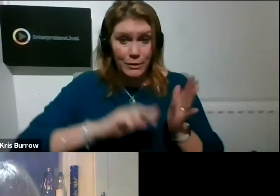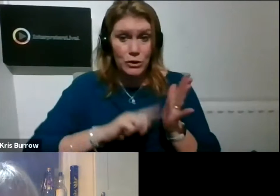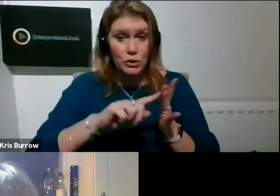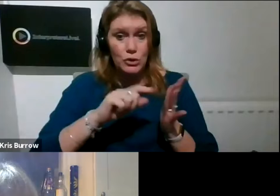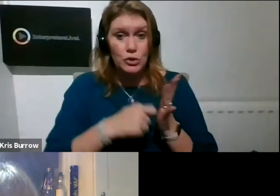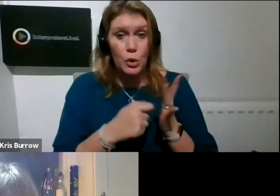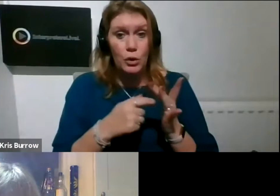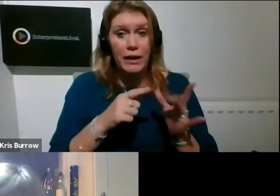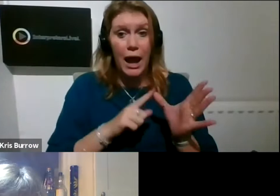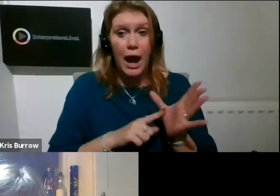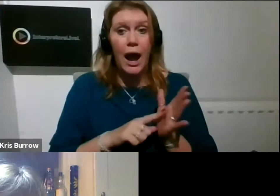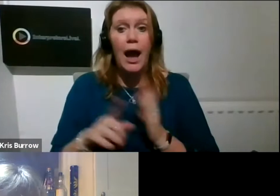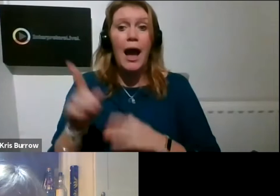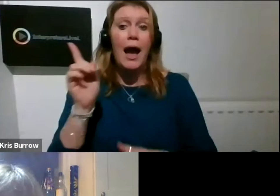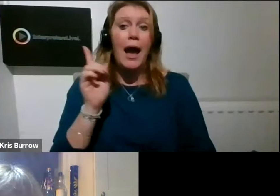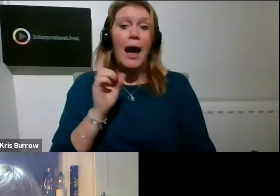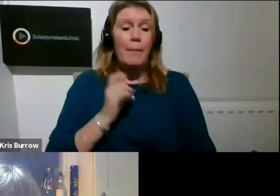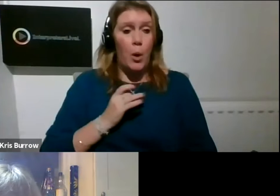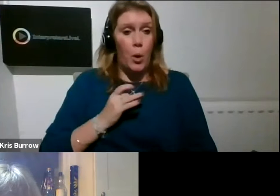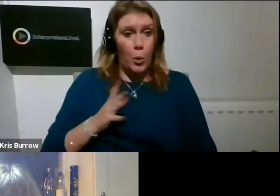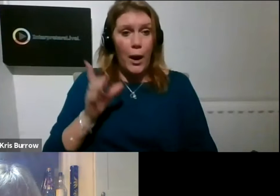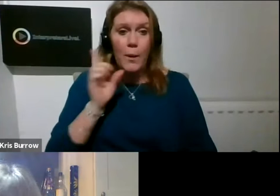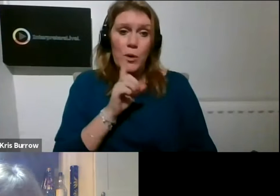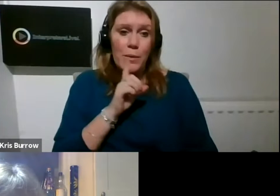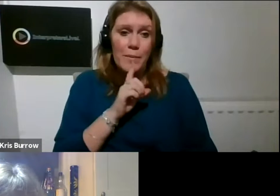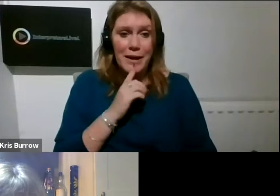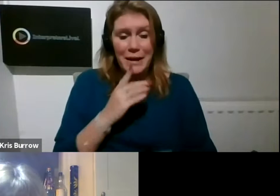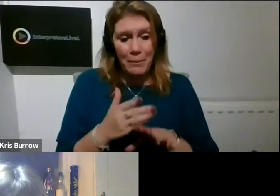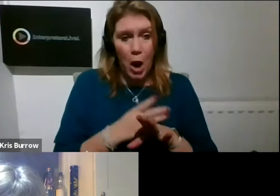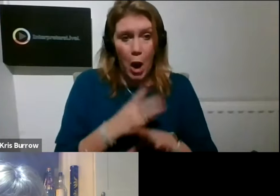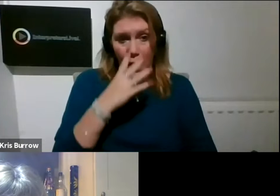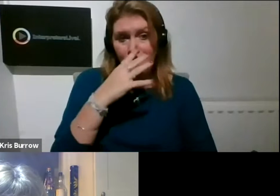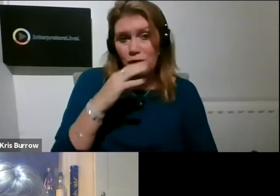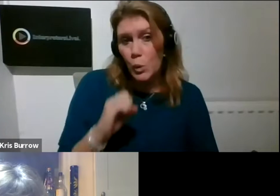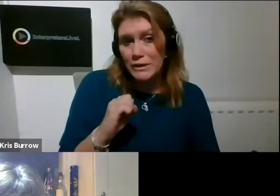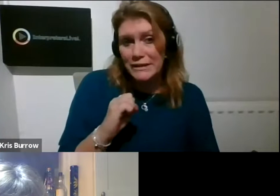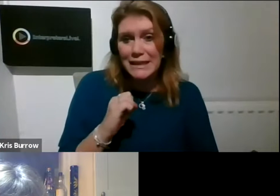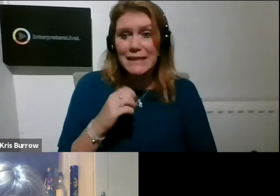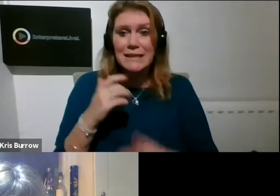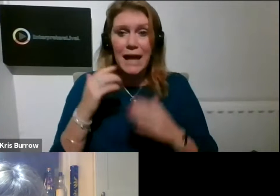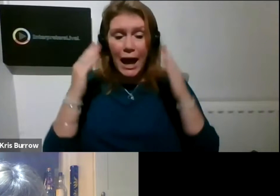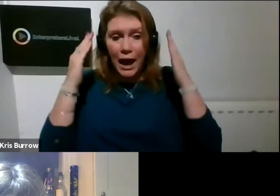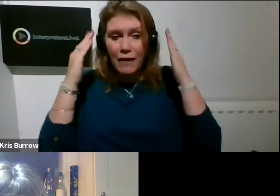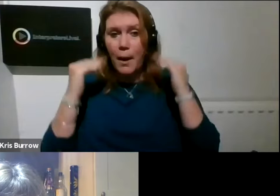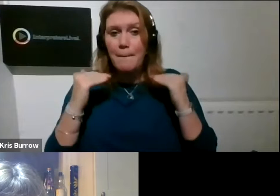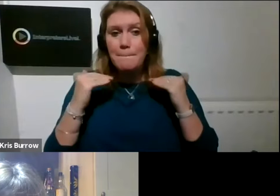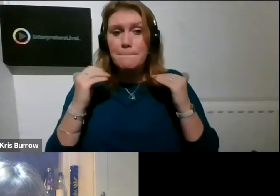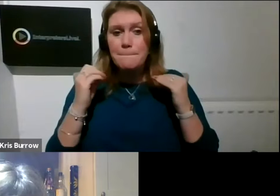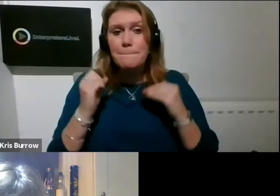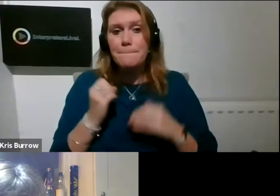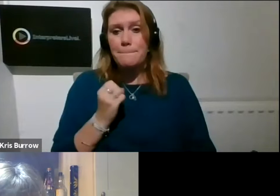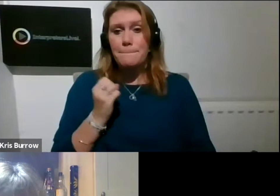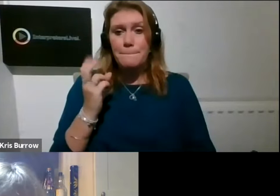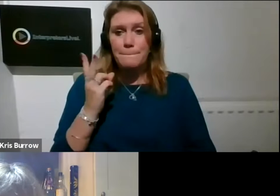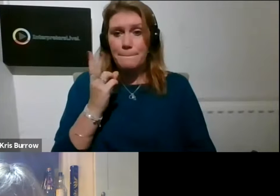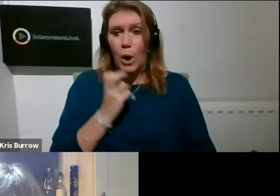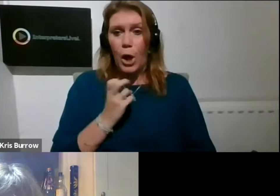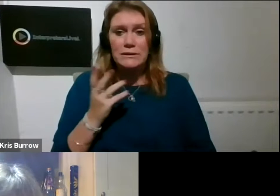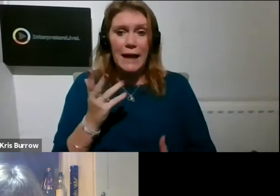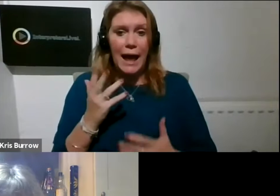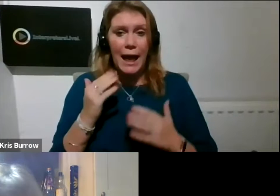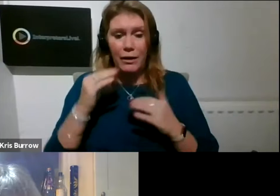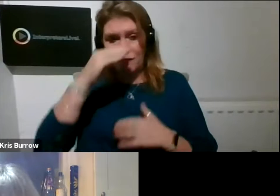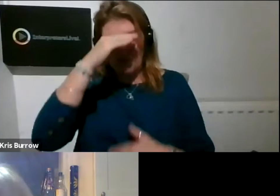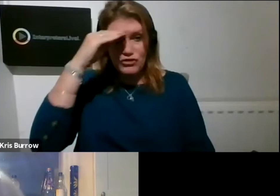woman in my early 40s. I have got blonde hair with fringe and blue eyes and